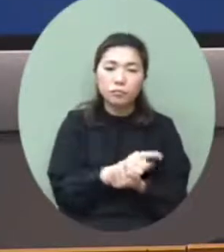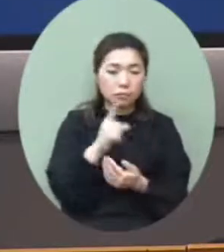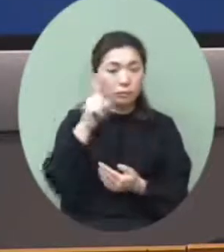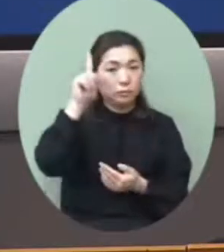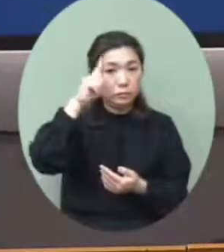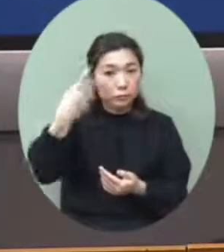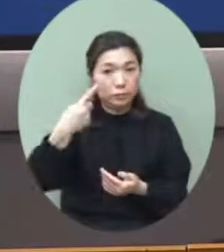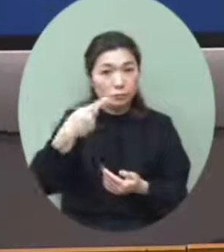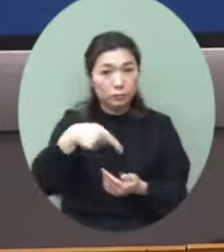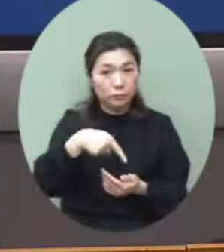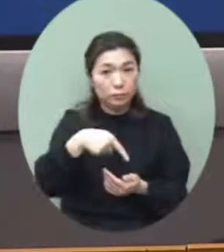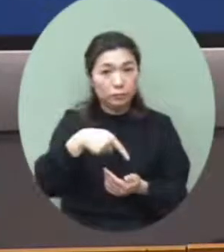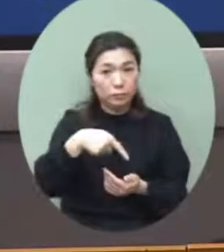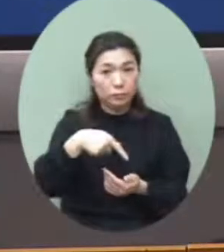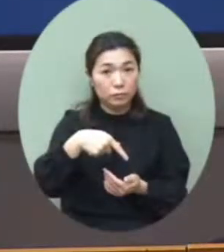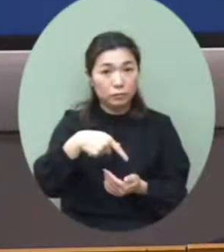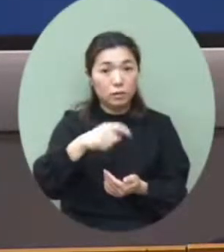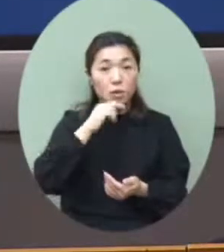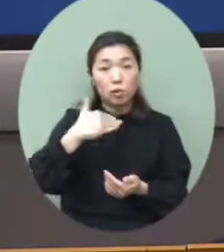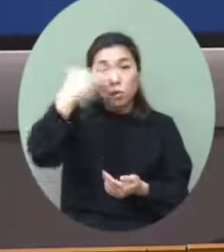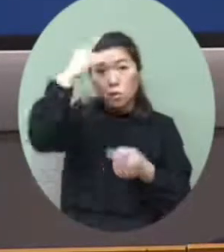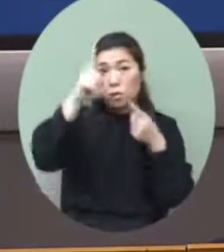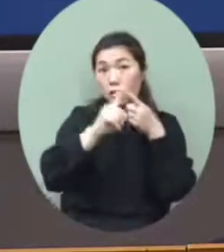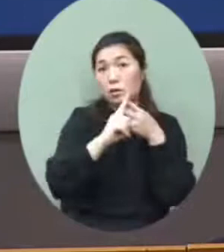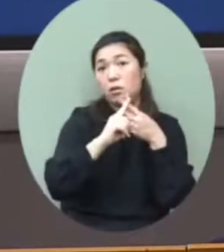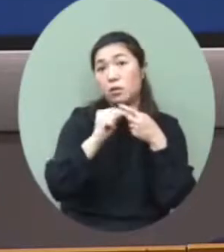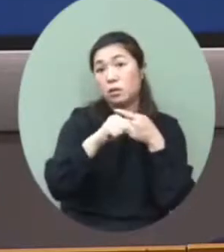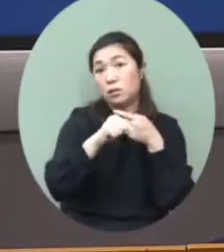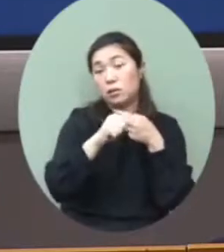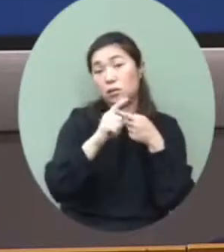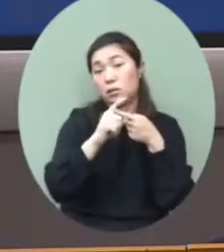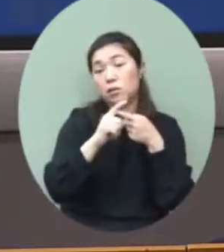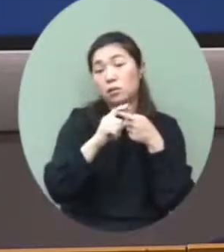only about 50 million sets arrived.